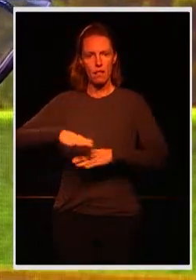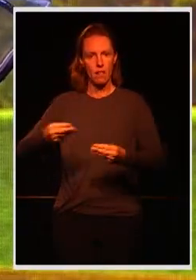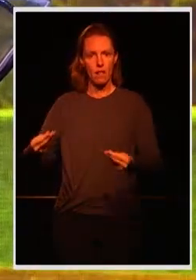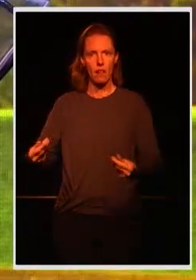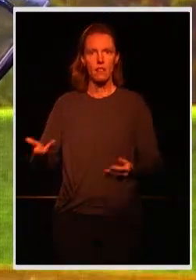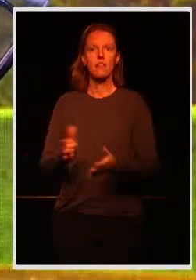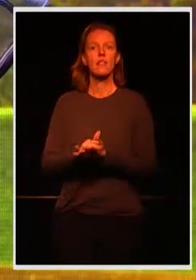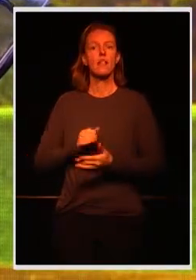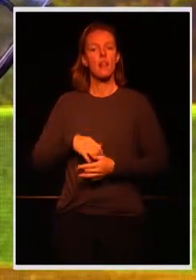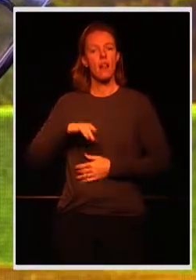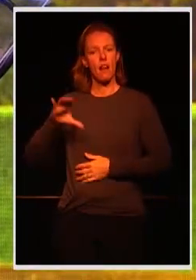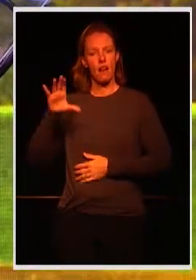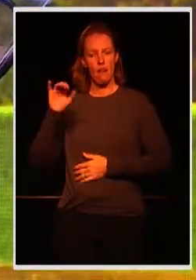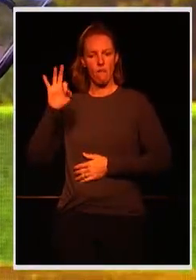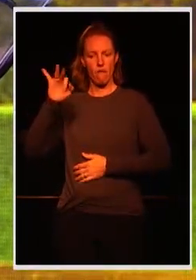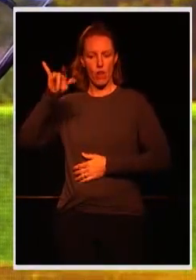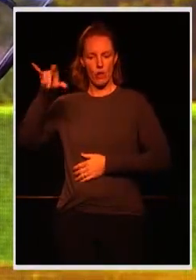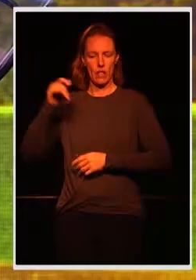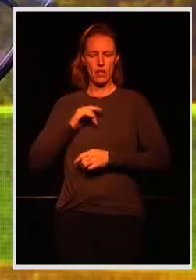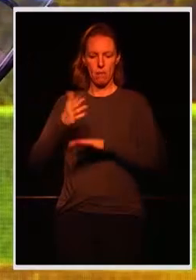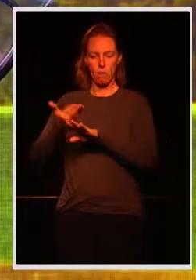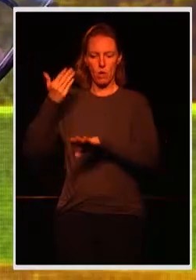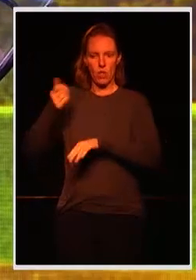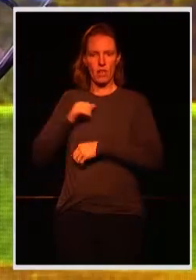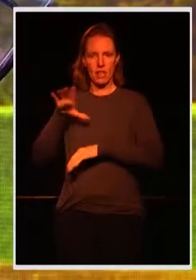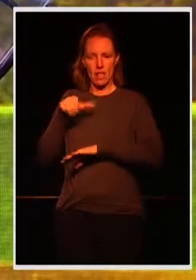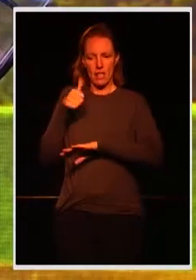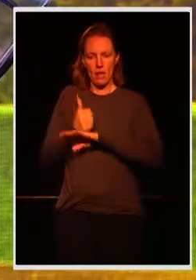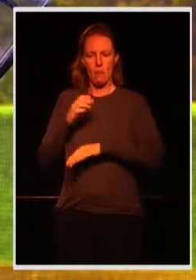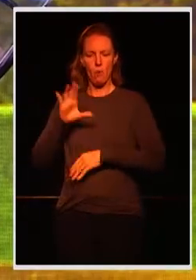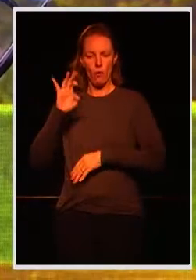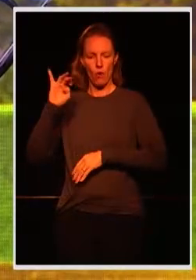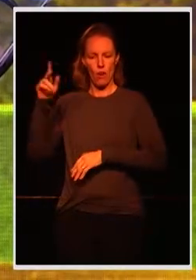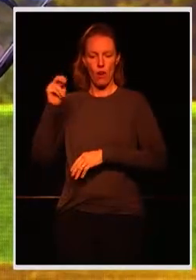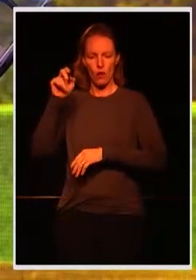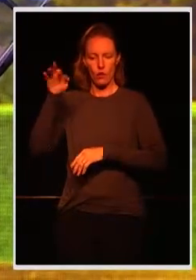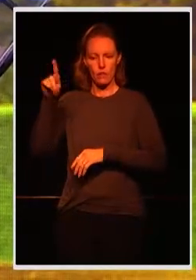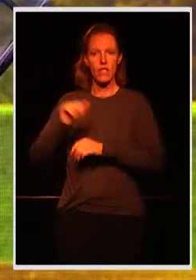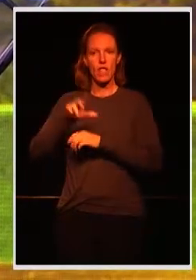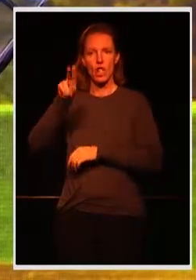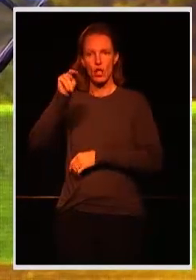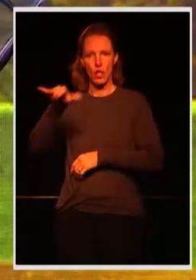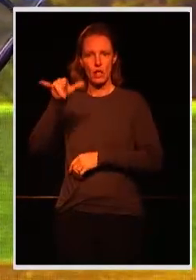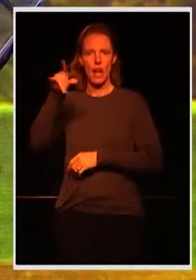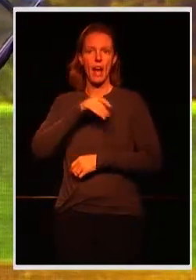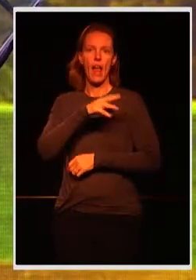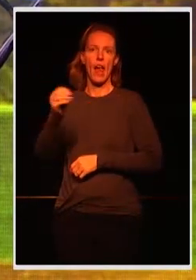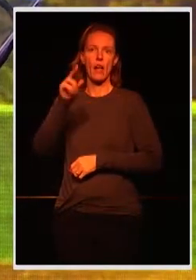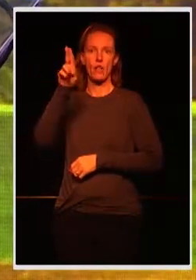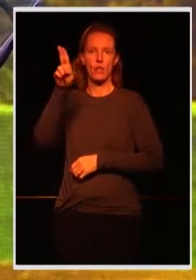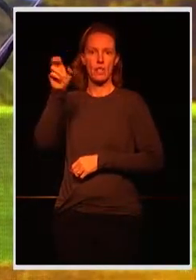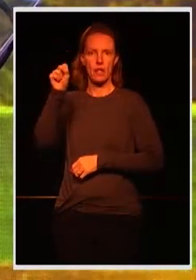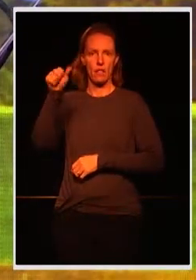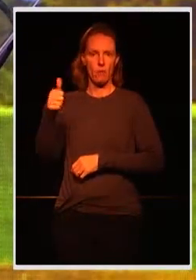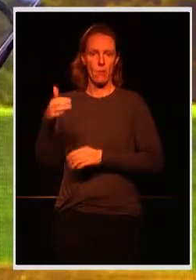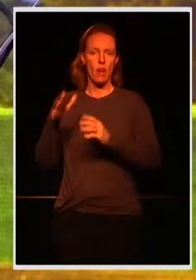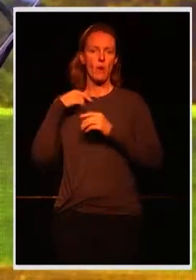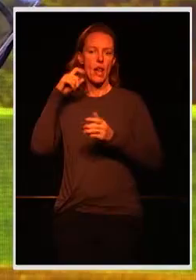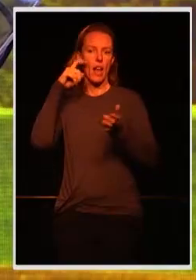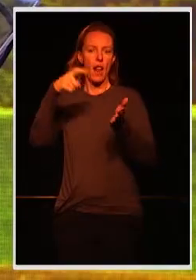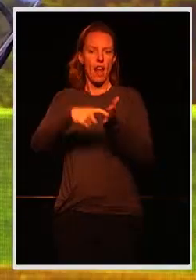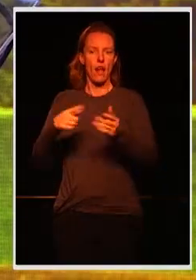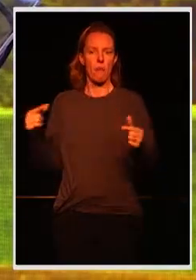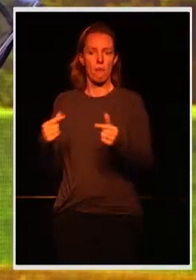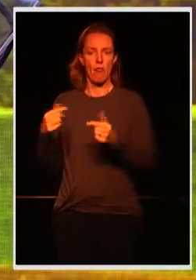The Confederacy precedes the establishment of Cornell University, New York State, and the United States of America. We acknowledge the